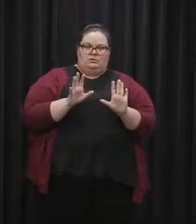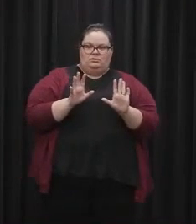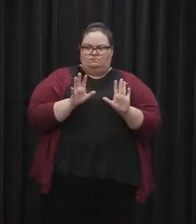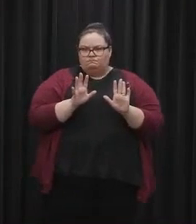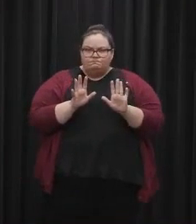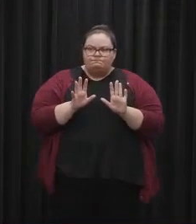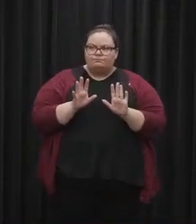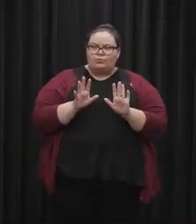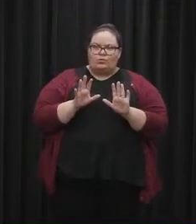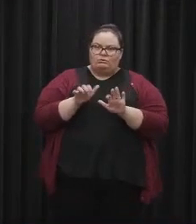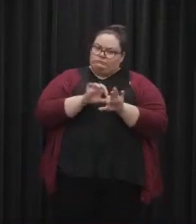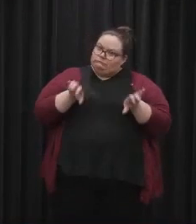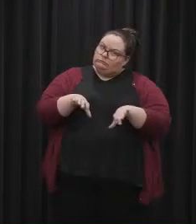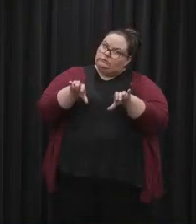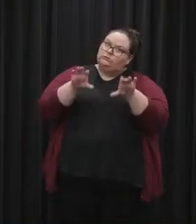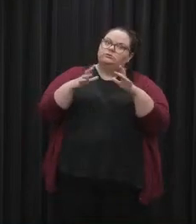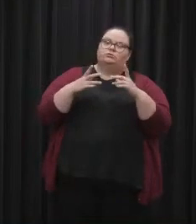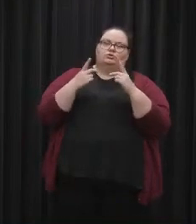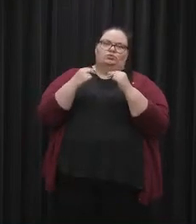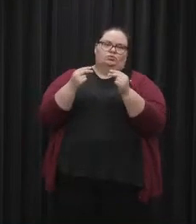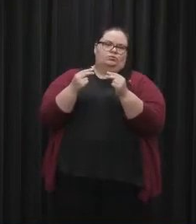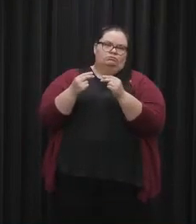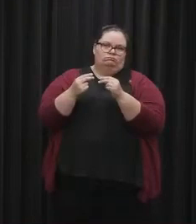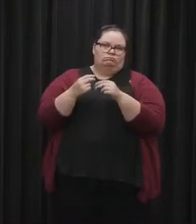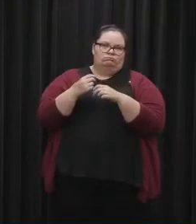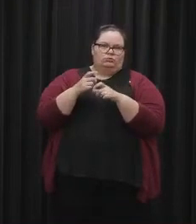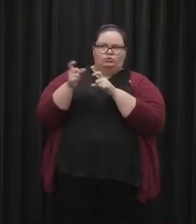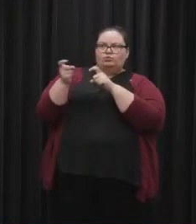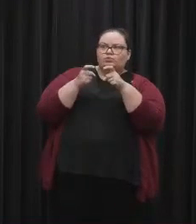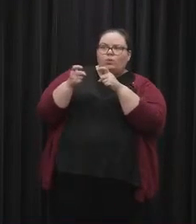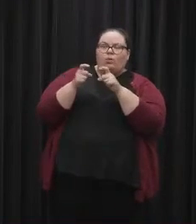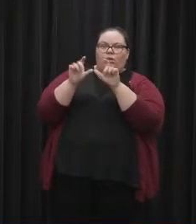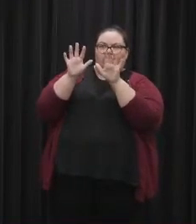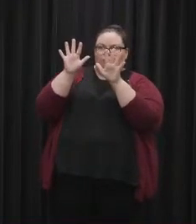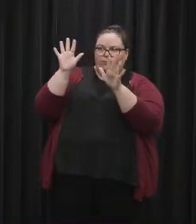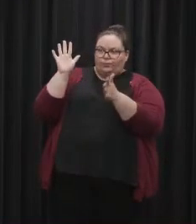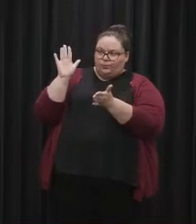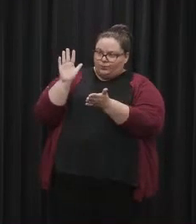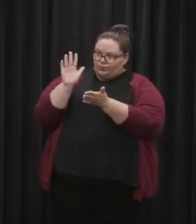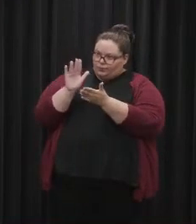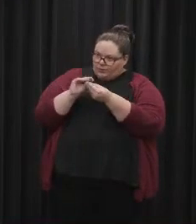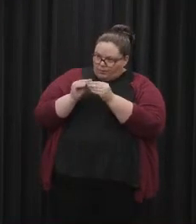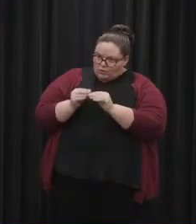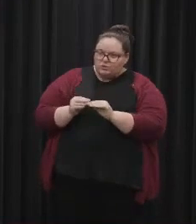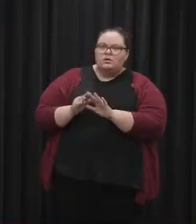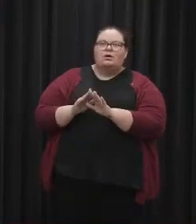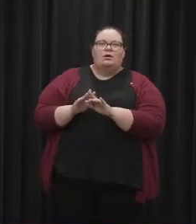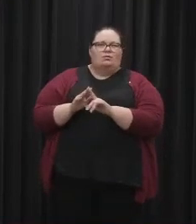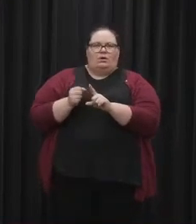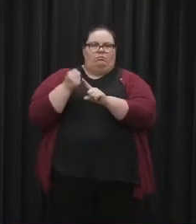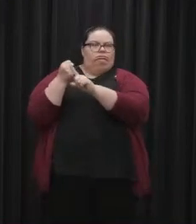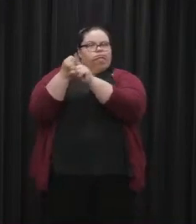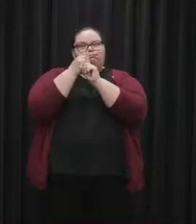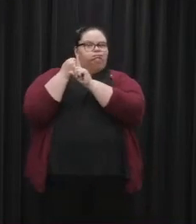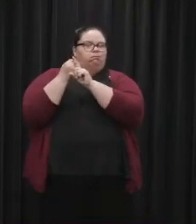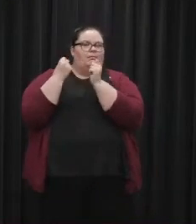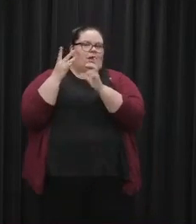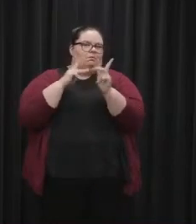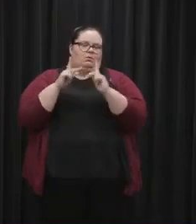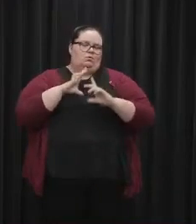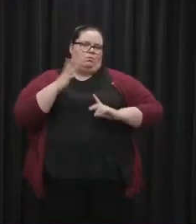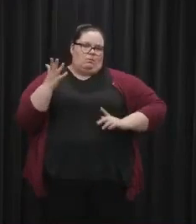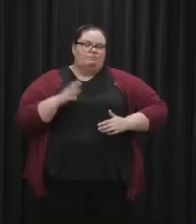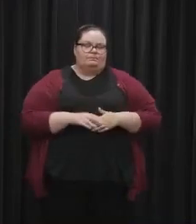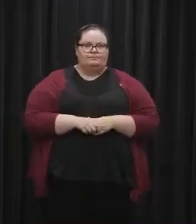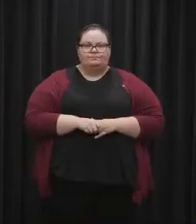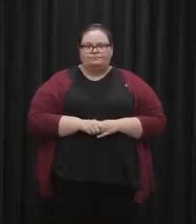as aggressive as we can to get things under control as soon as possible with the fewest number of people affected for the shortest length of